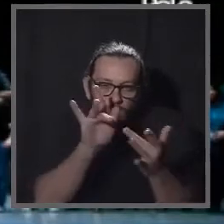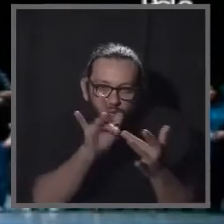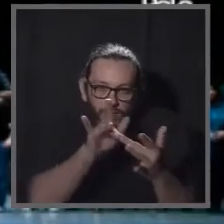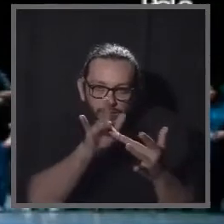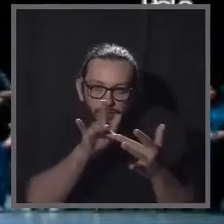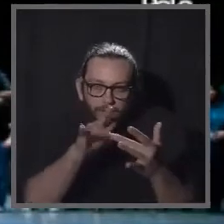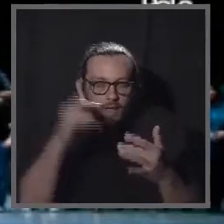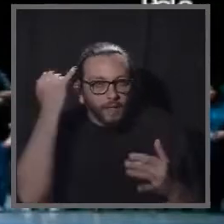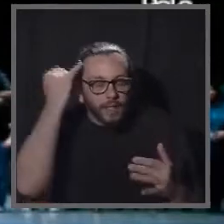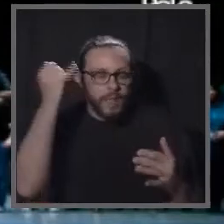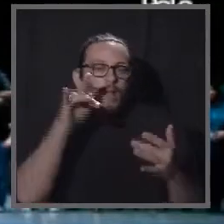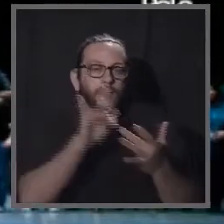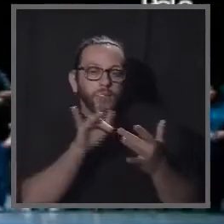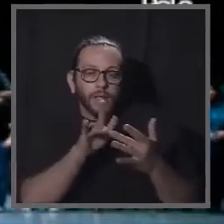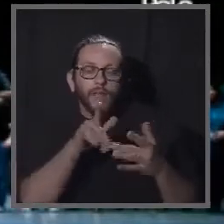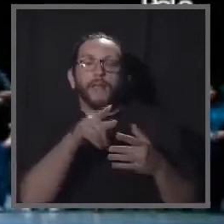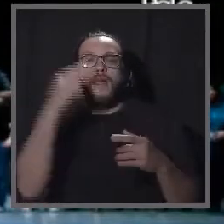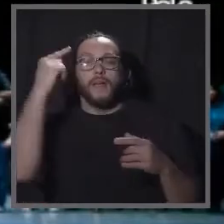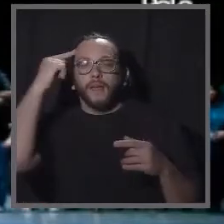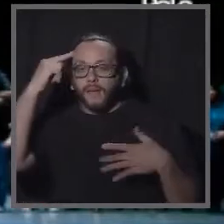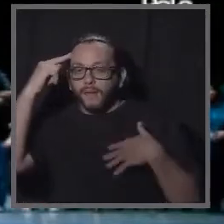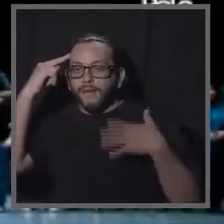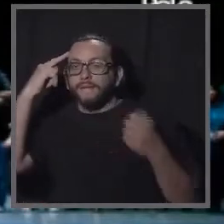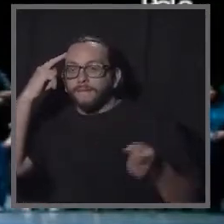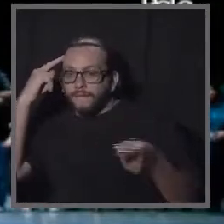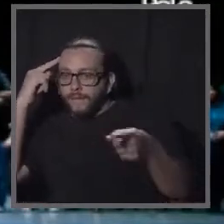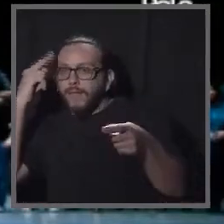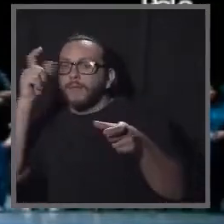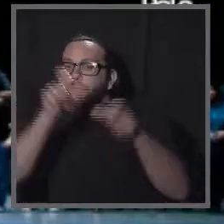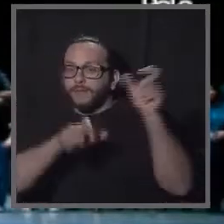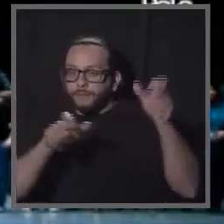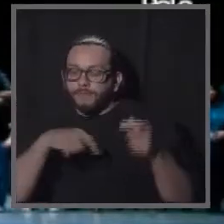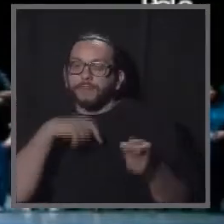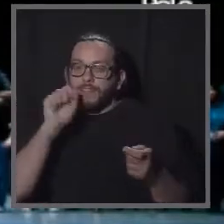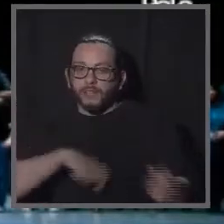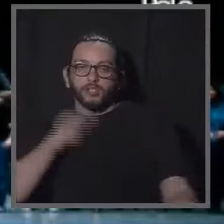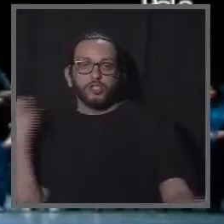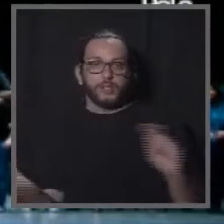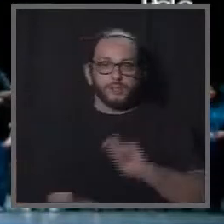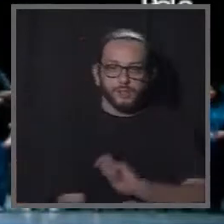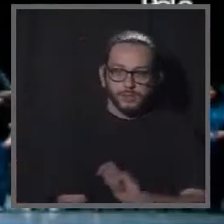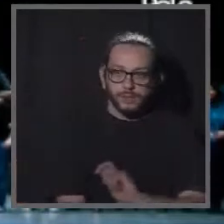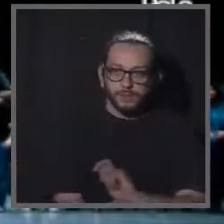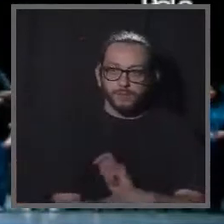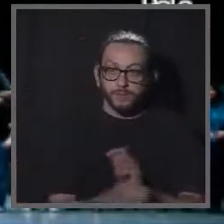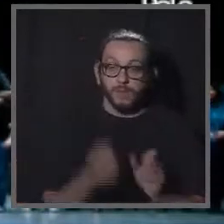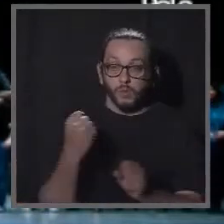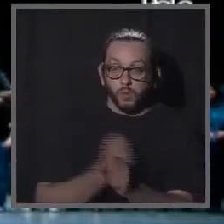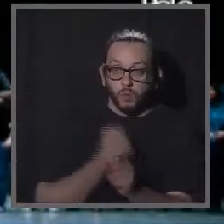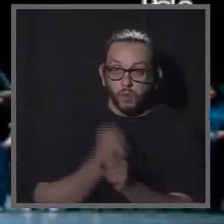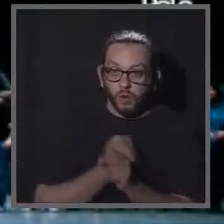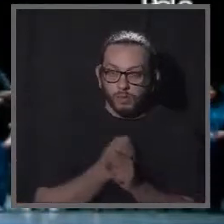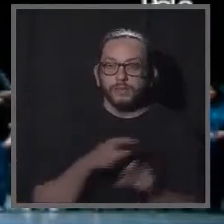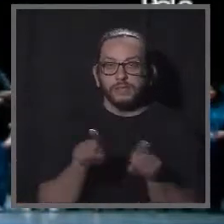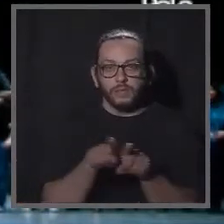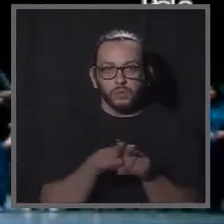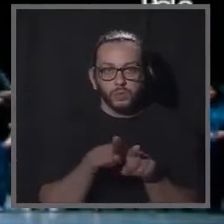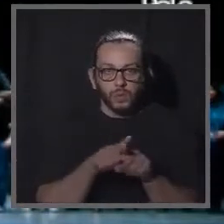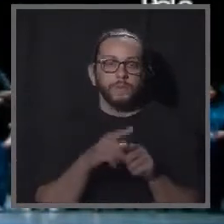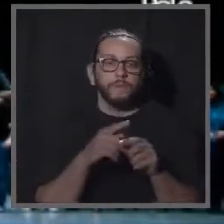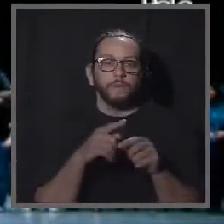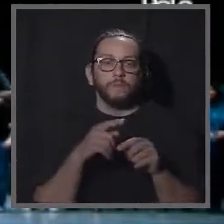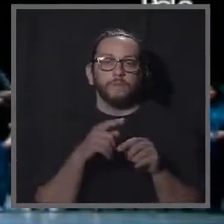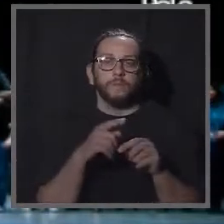place, this deconstruction of some pre-formed ideas. Work has also allowed